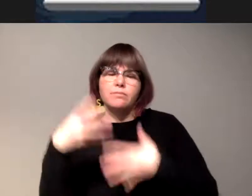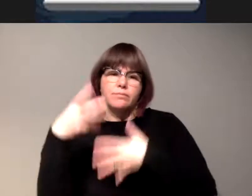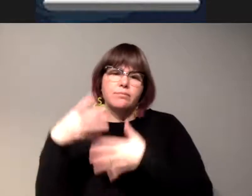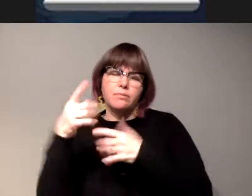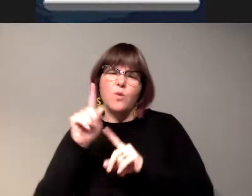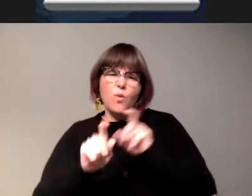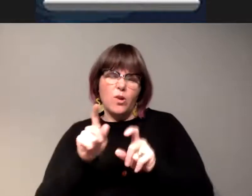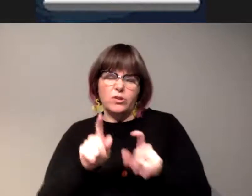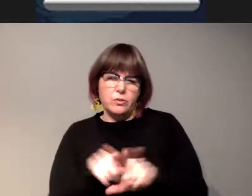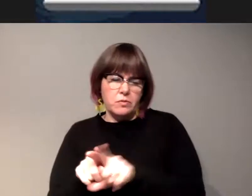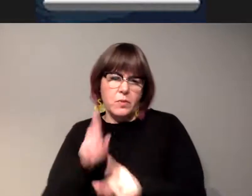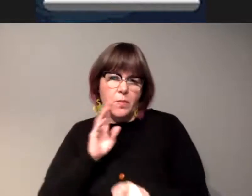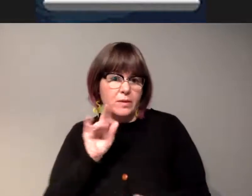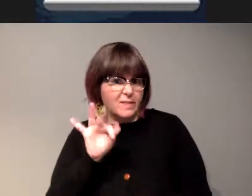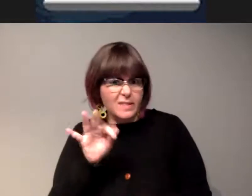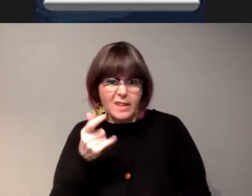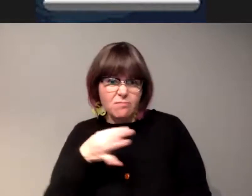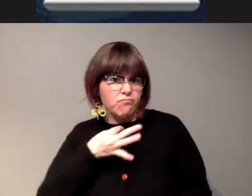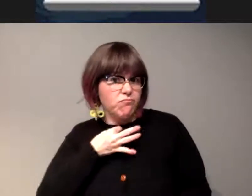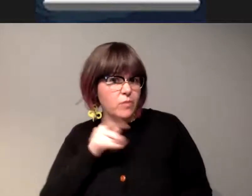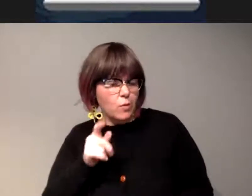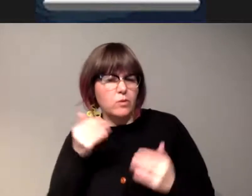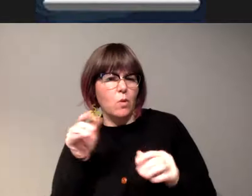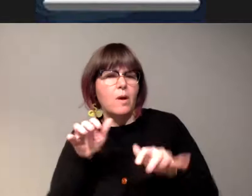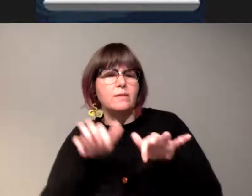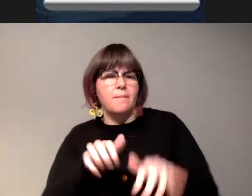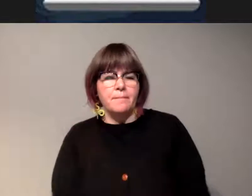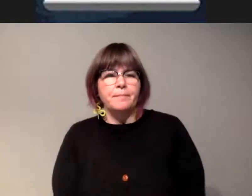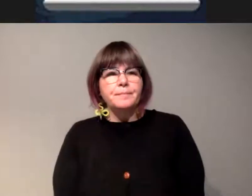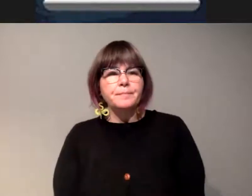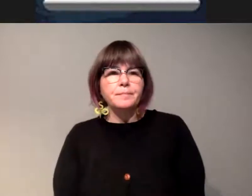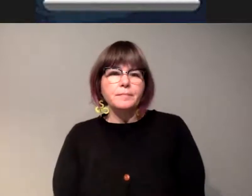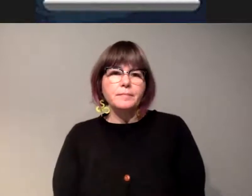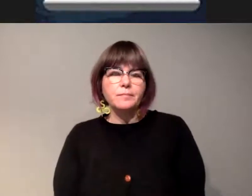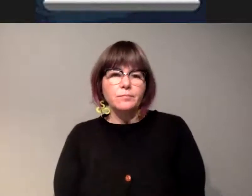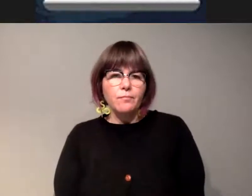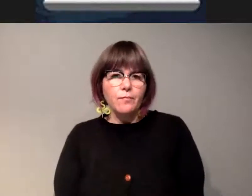have as well. So if you have questions, submit them and we'll get to them after they talk.